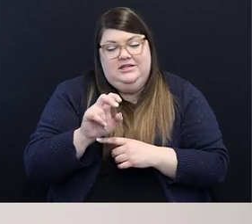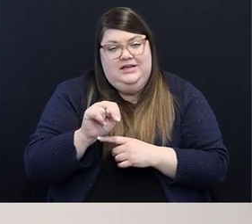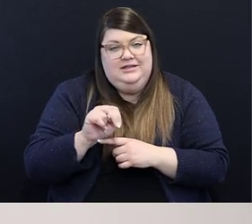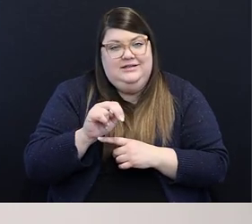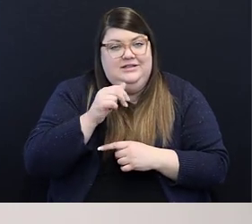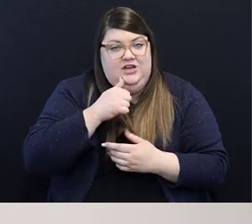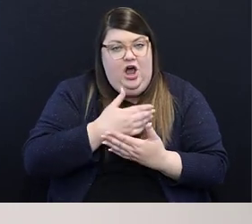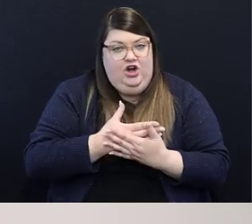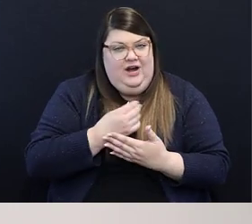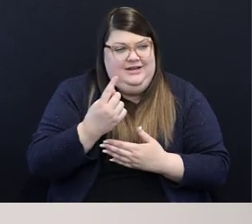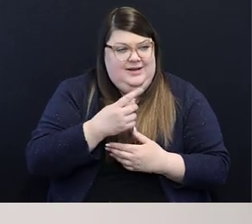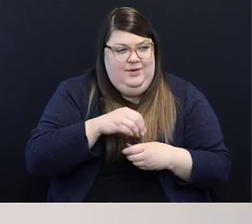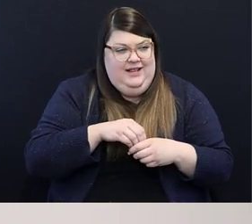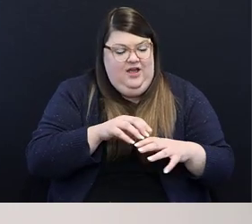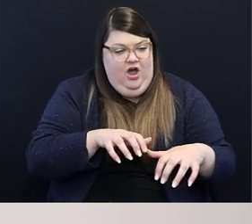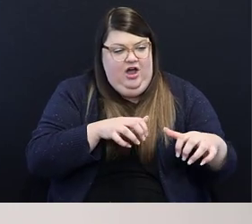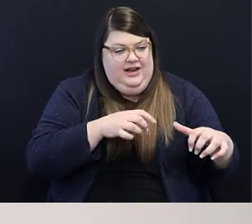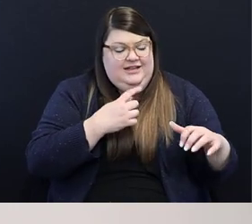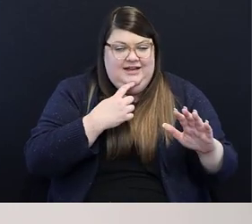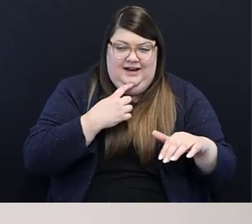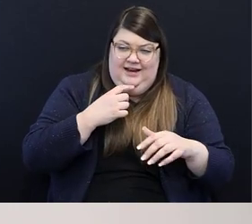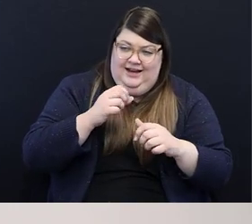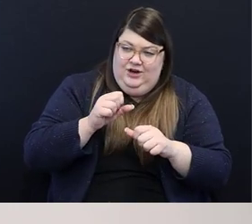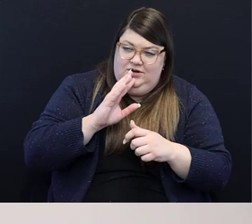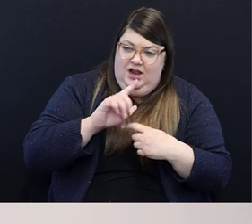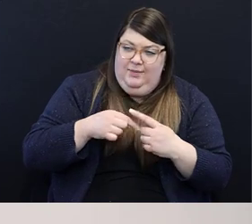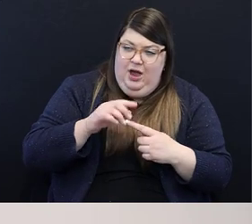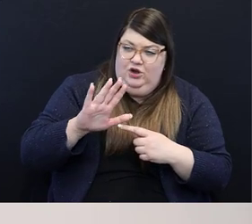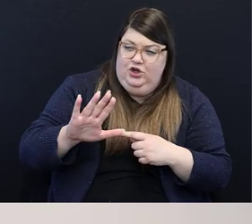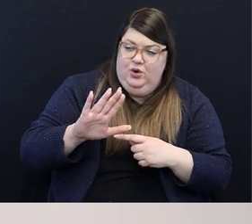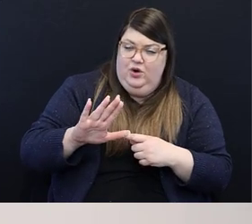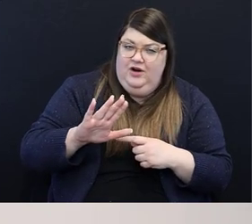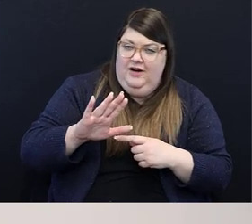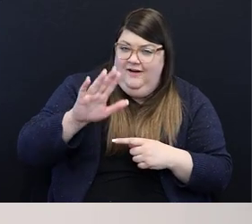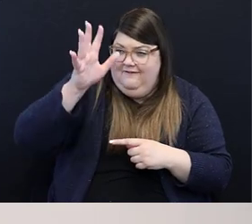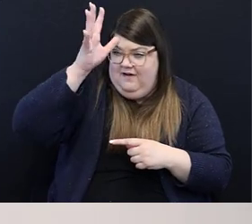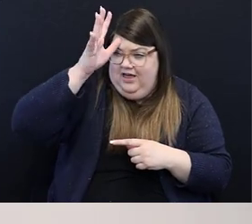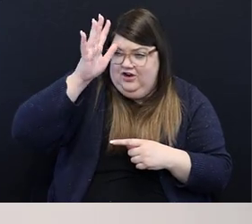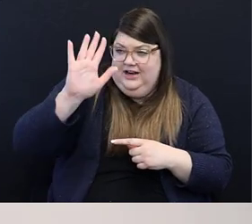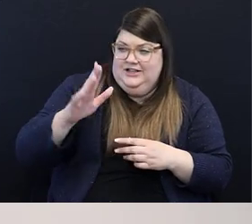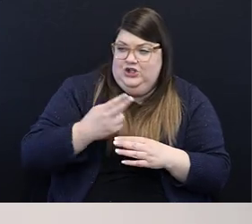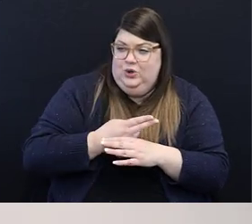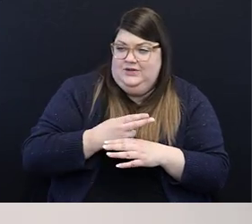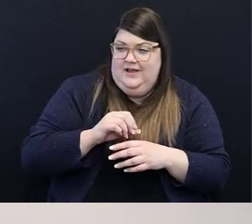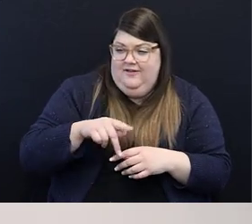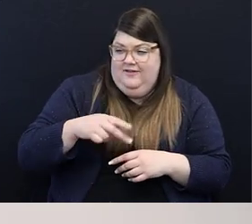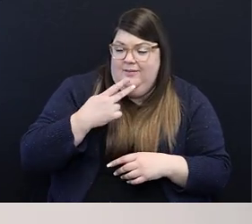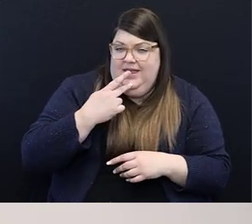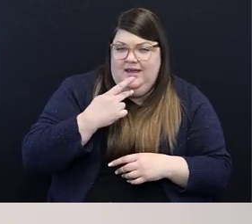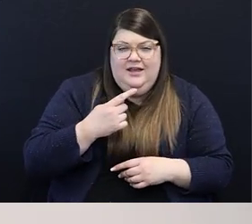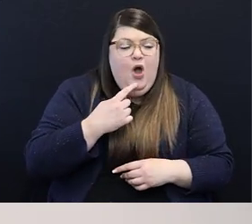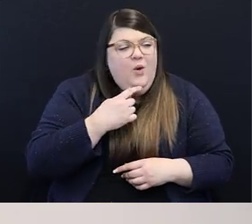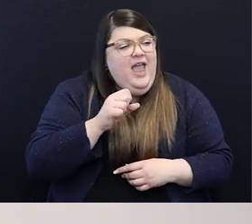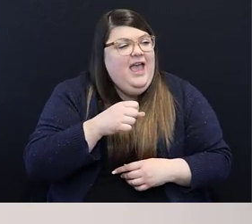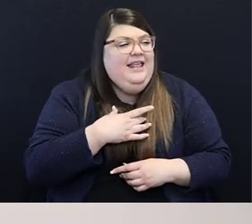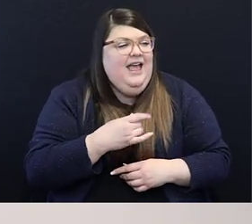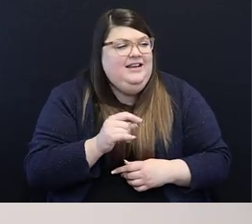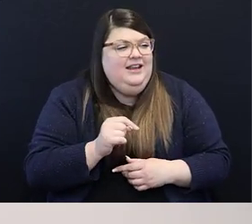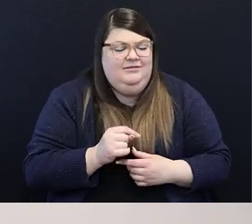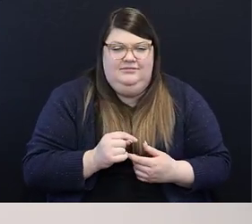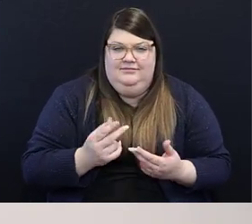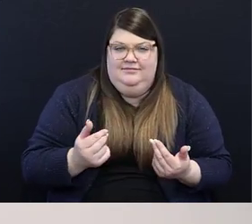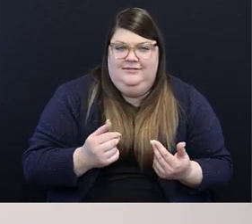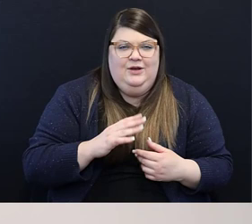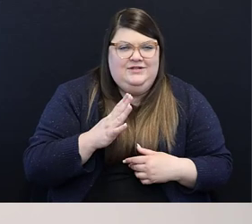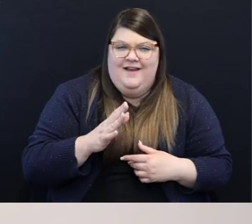audience asked, like, can you talk about your father's use of pink? And she was like, yeah, he just liked it, you know? And it would never be that